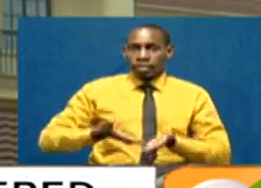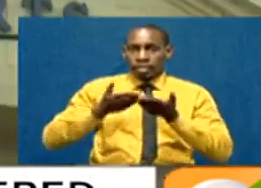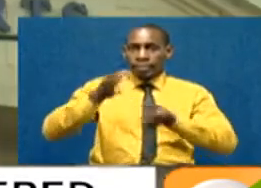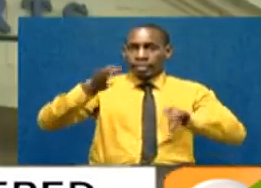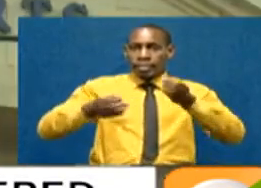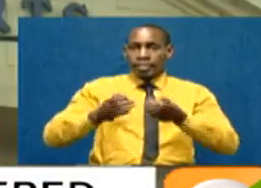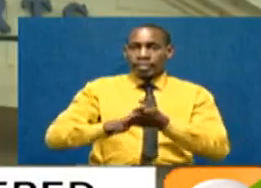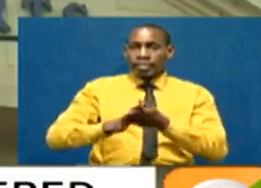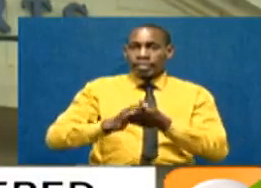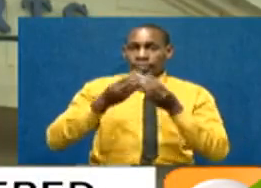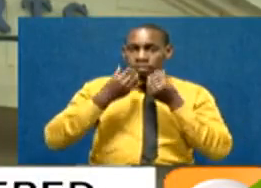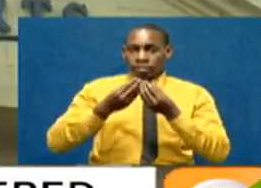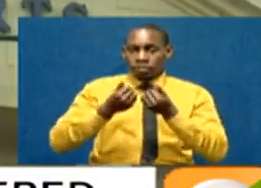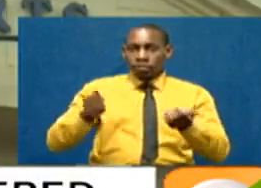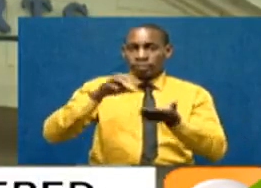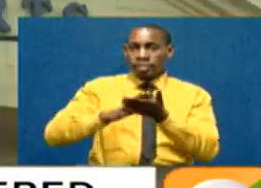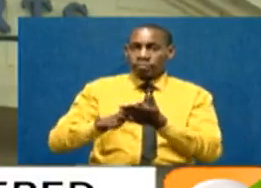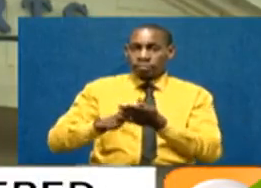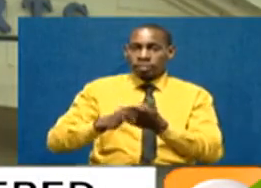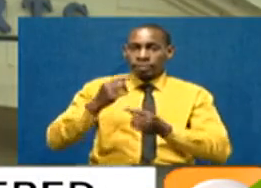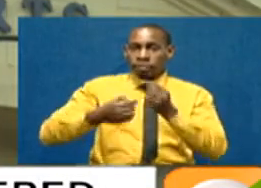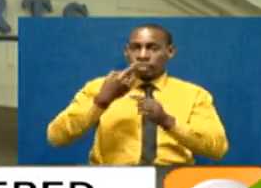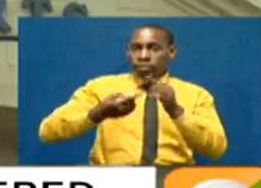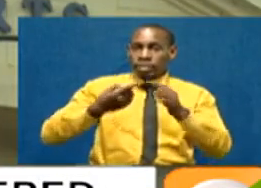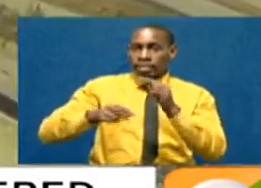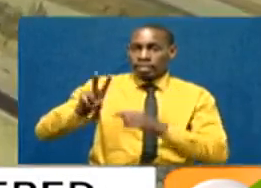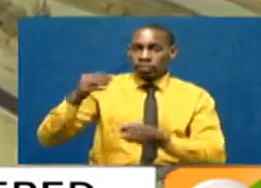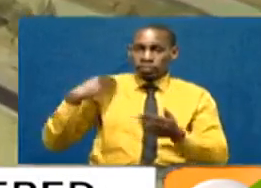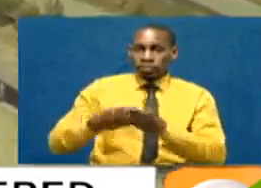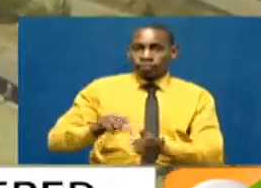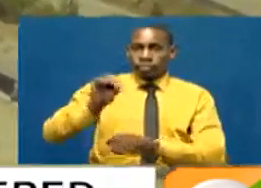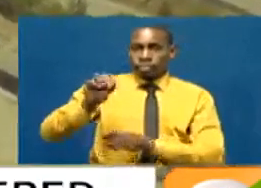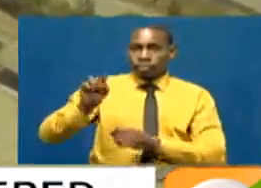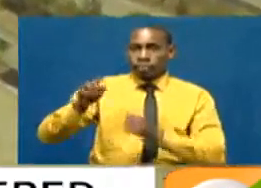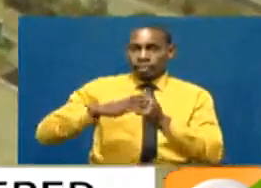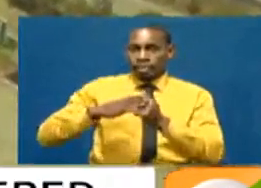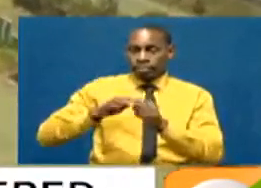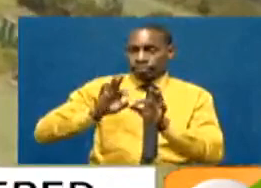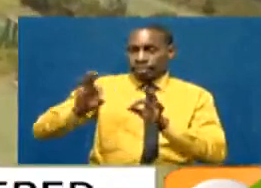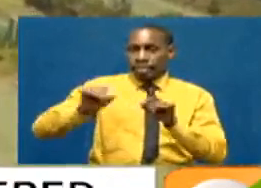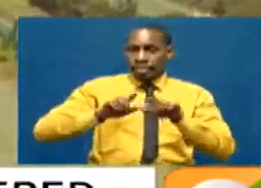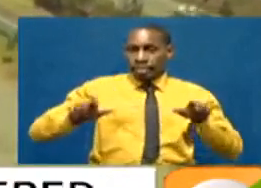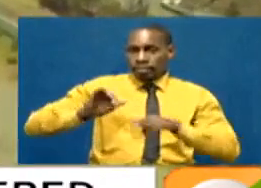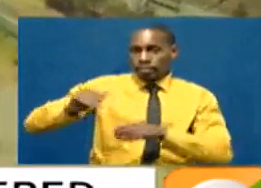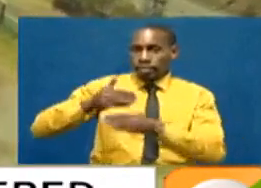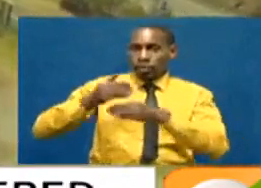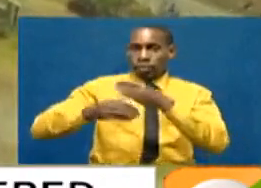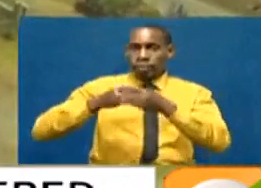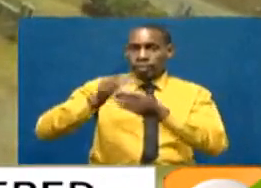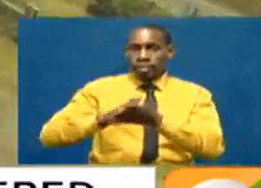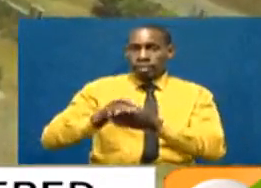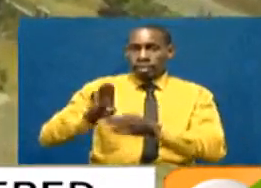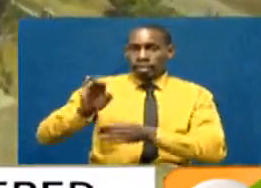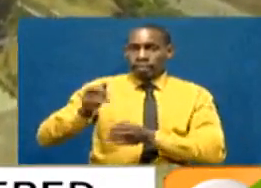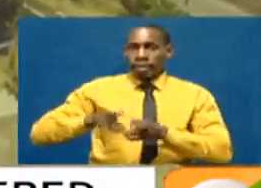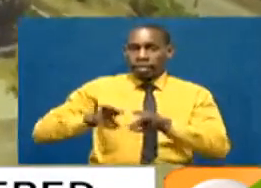ended a case that had been going on for close to two decades. The 0.89 hectare piece had been set aside for the construction of a